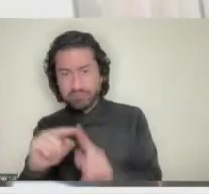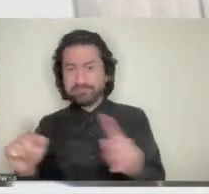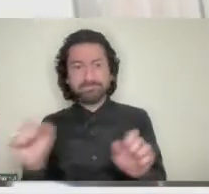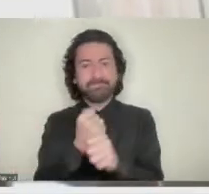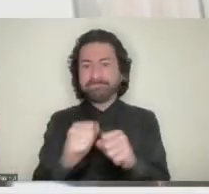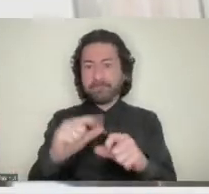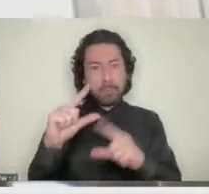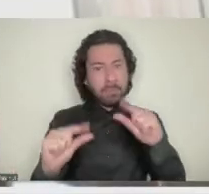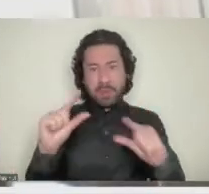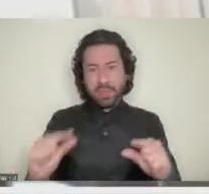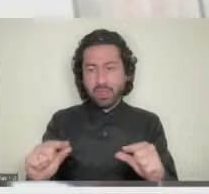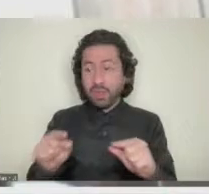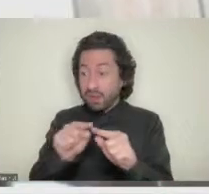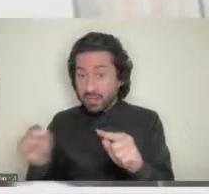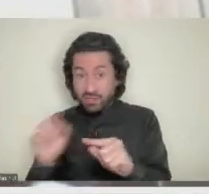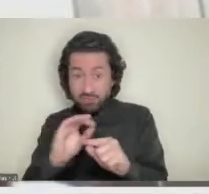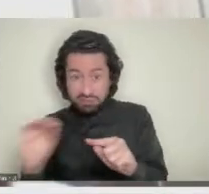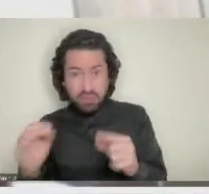case of learning,